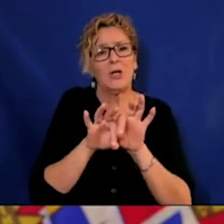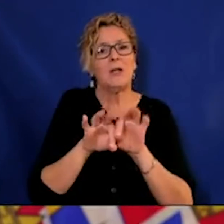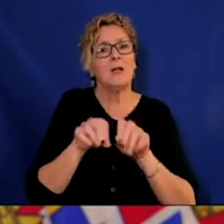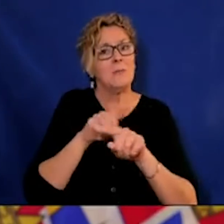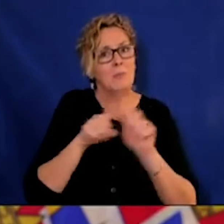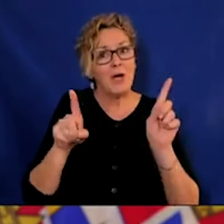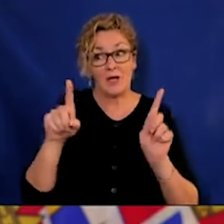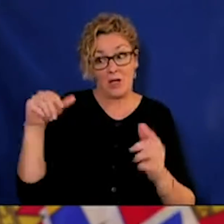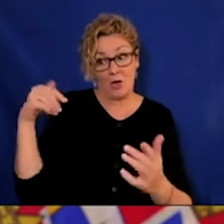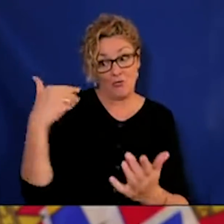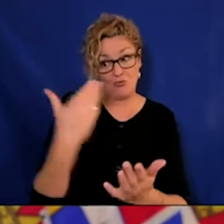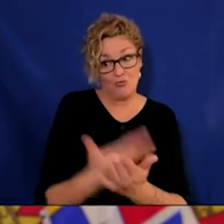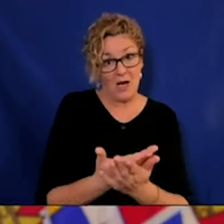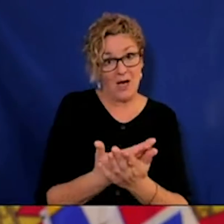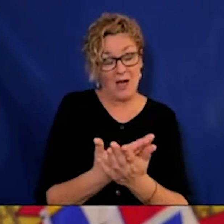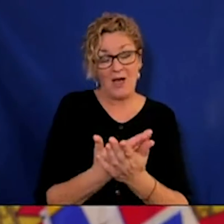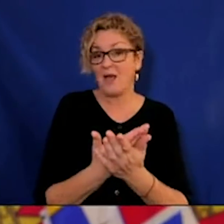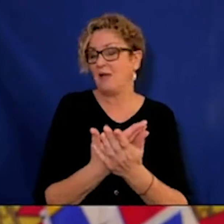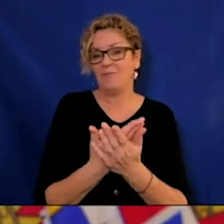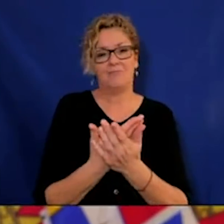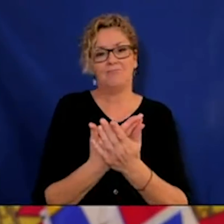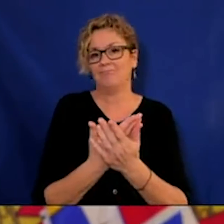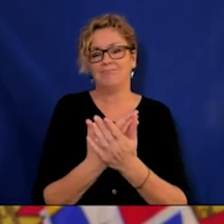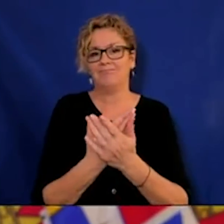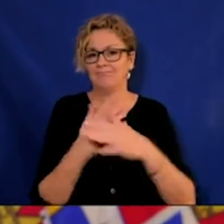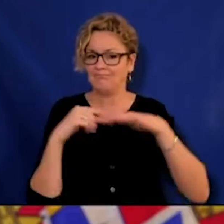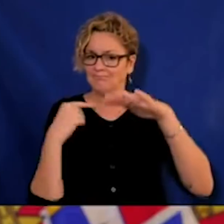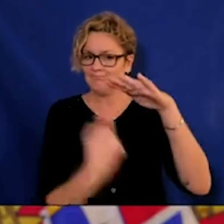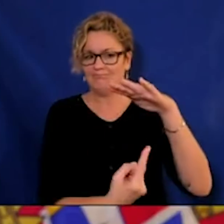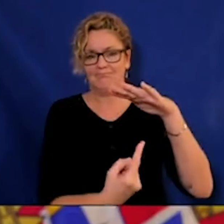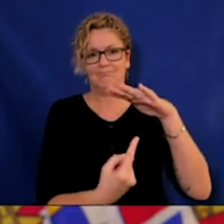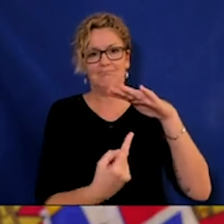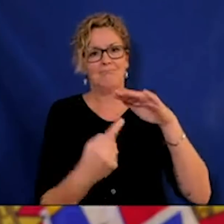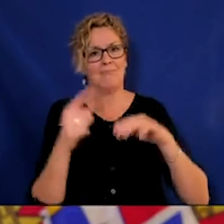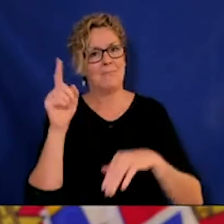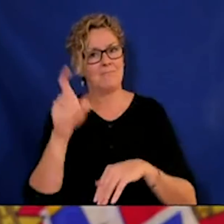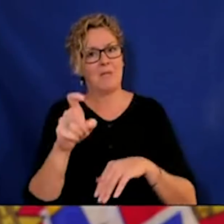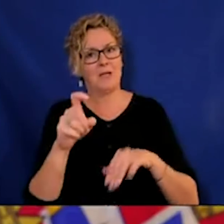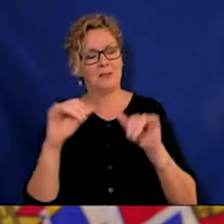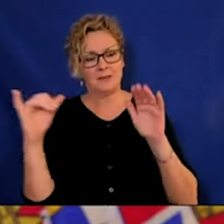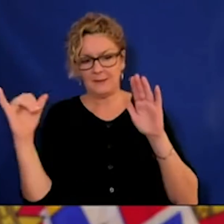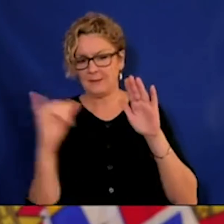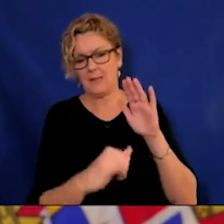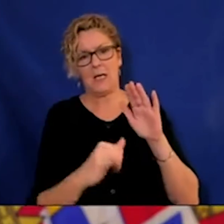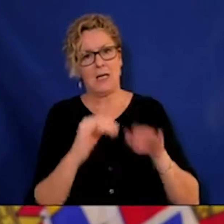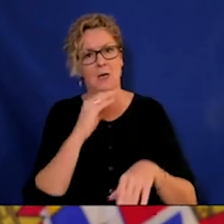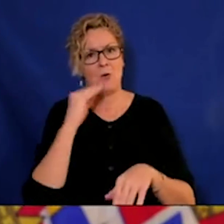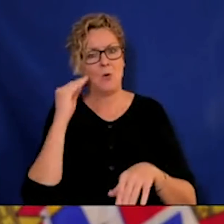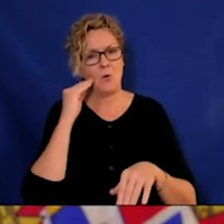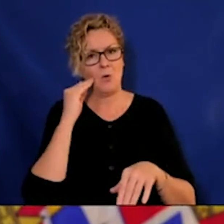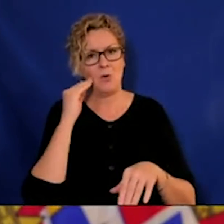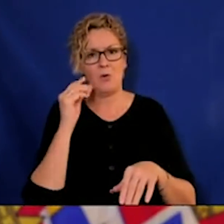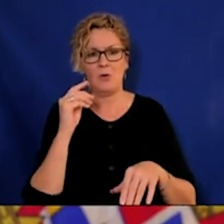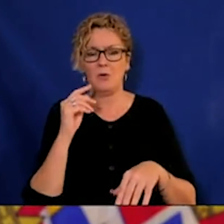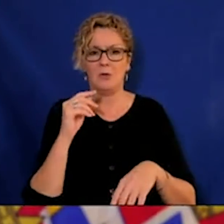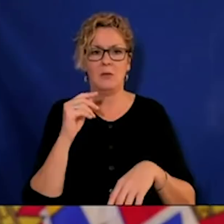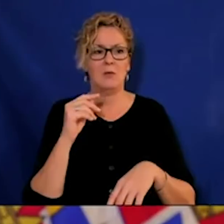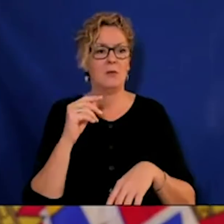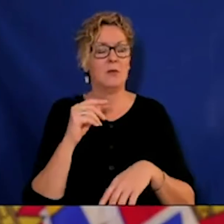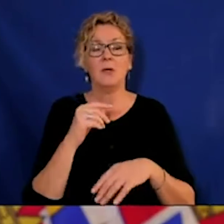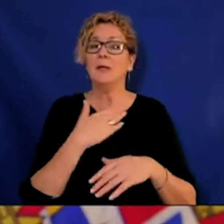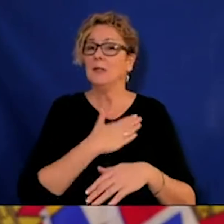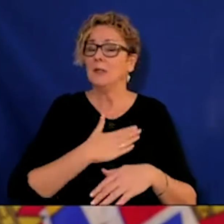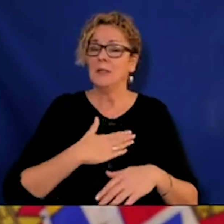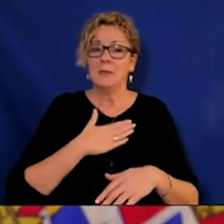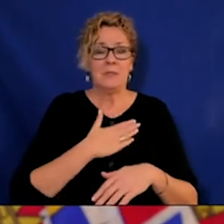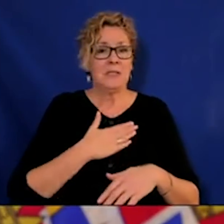here. And that means no socializing, no going outside the home and having parties and gatherings of any kind